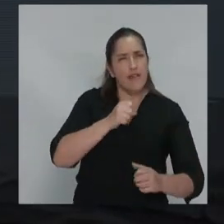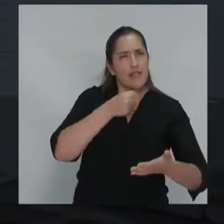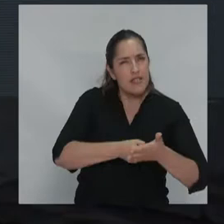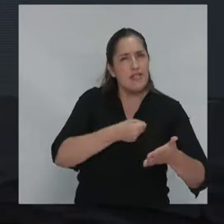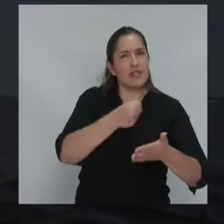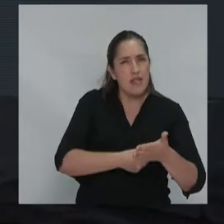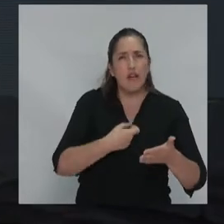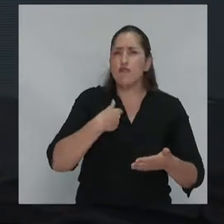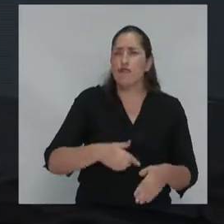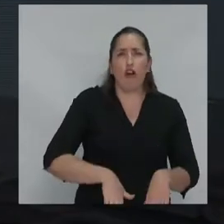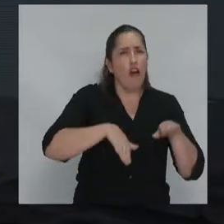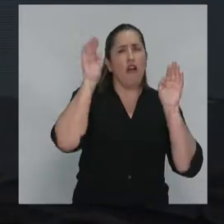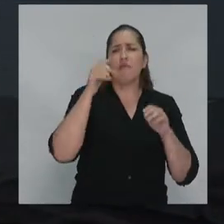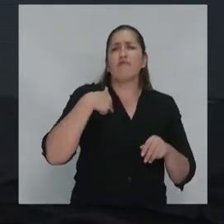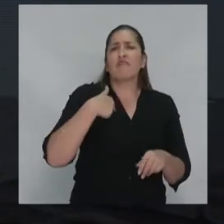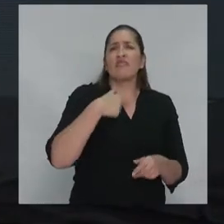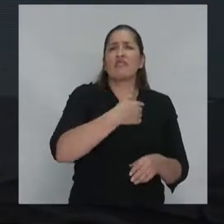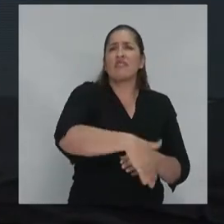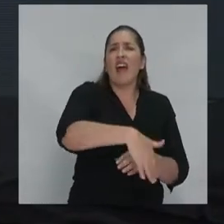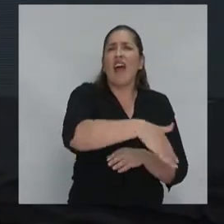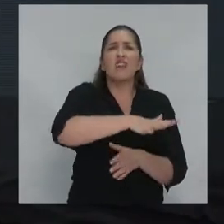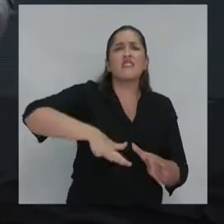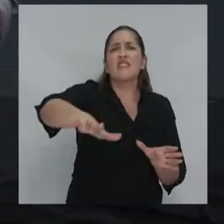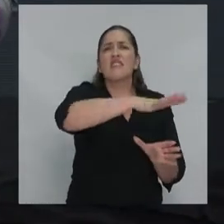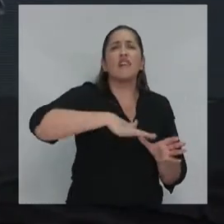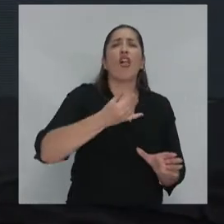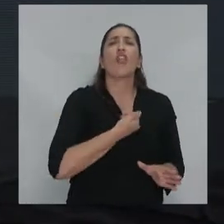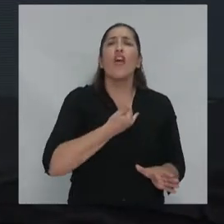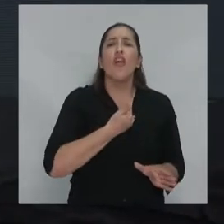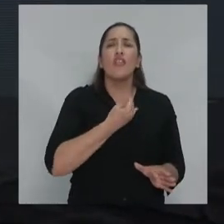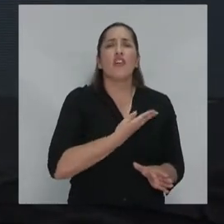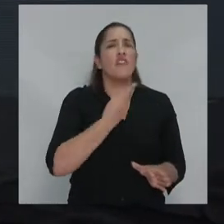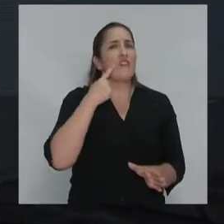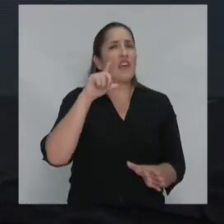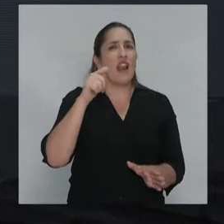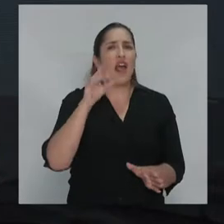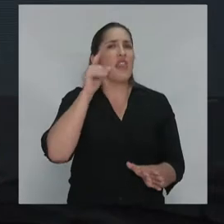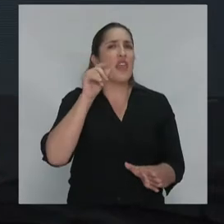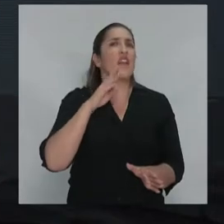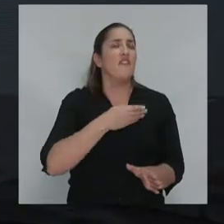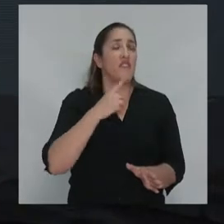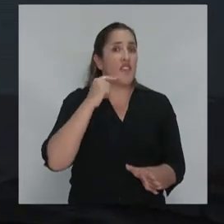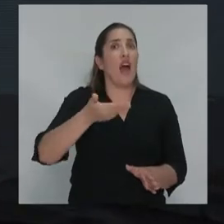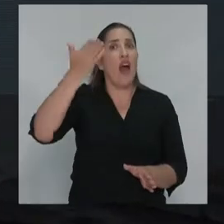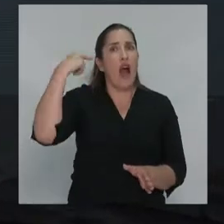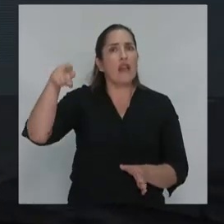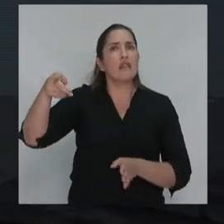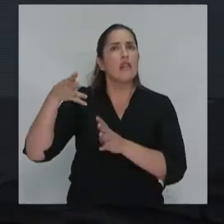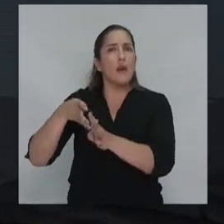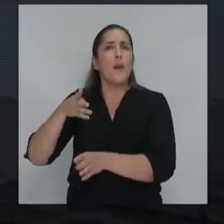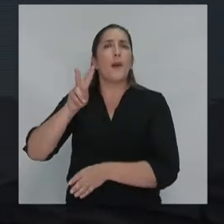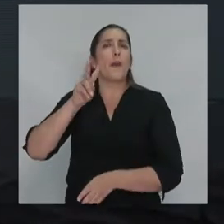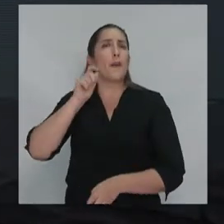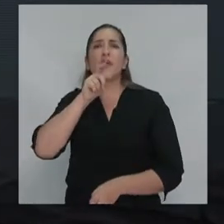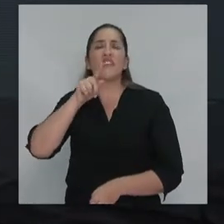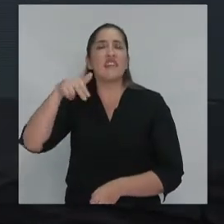and we were fighting against the U.S. war machine in Vietnam. Resistance is not new for me and in our country, resistance goes back to